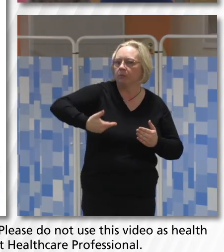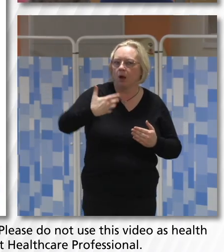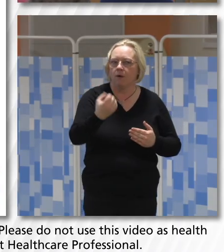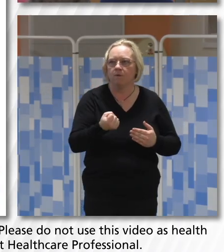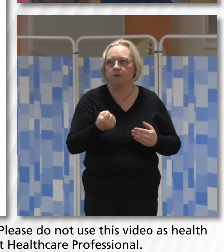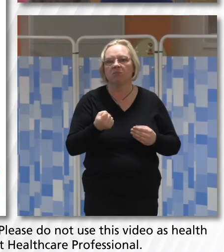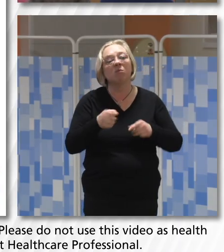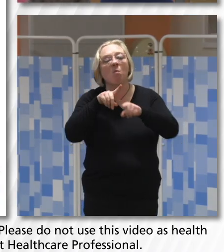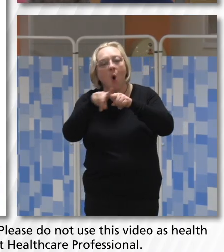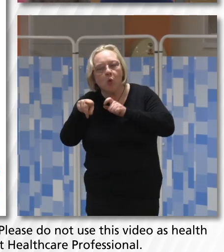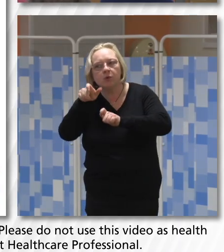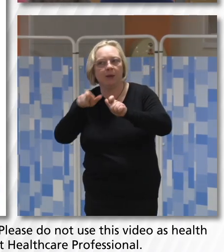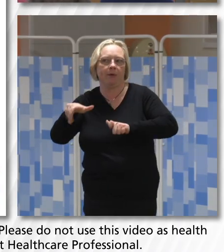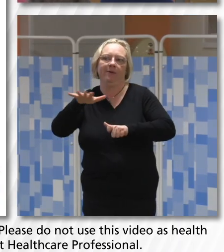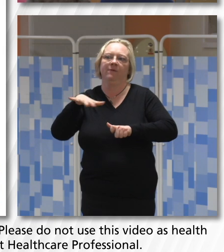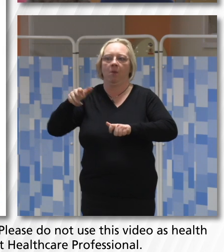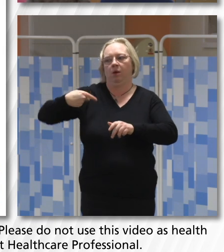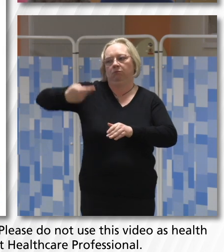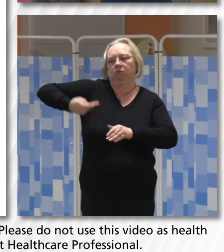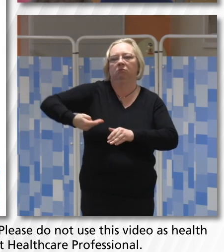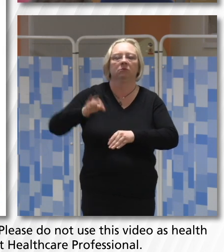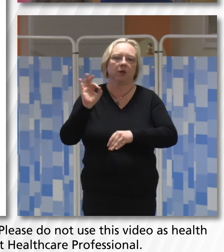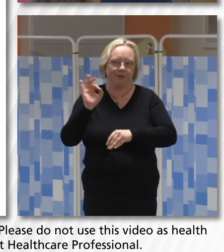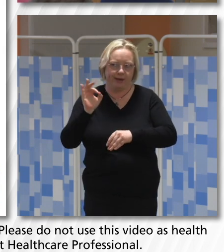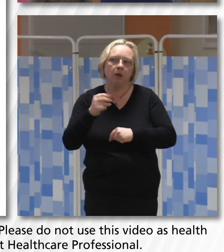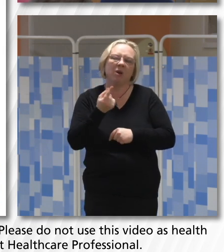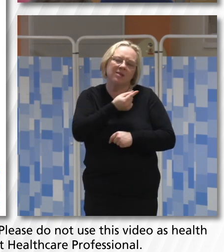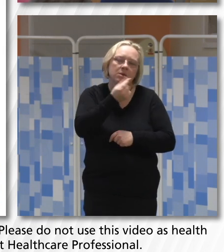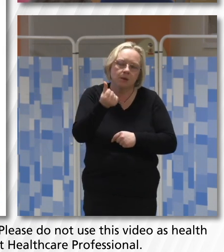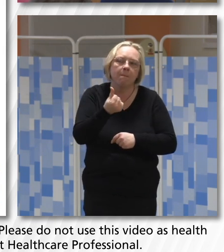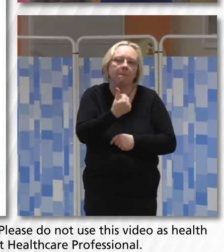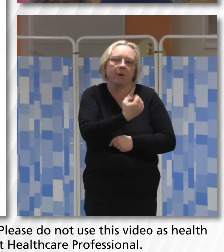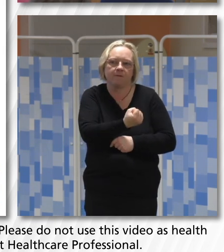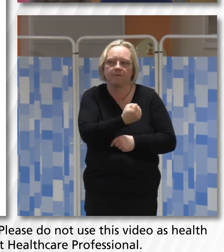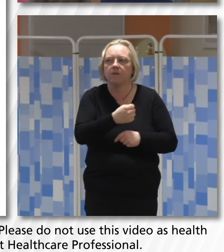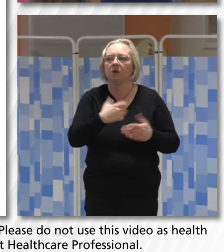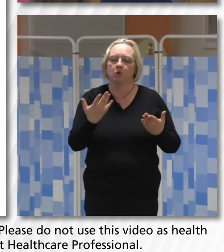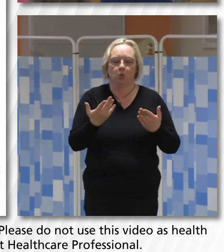no genetic link. But there are those few where there is. So if somebody has a